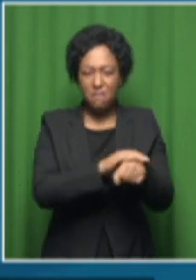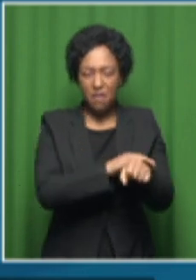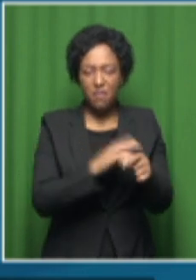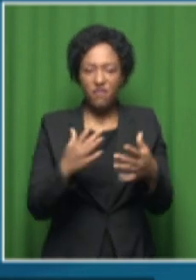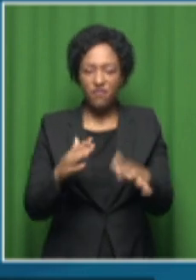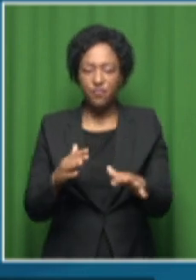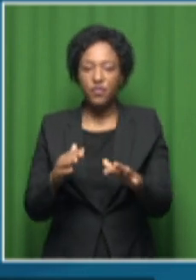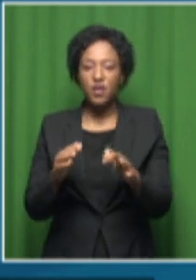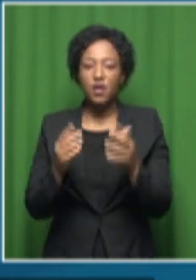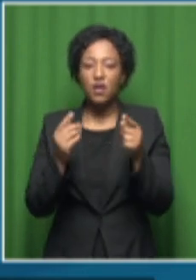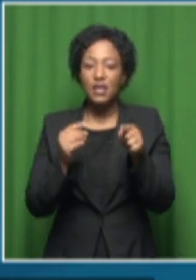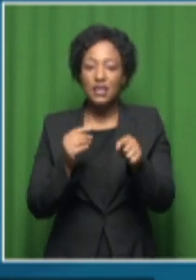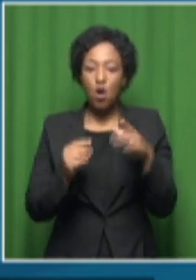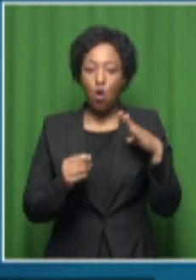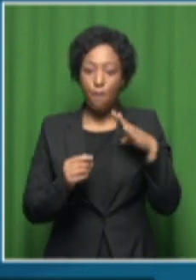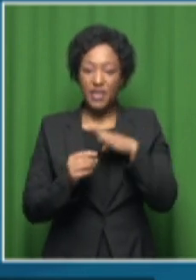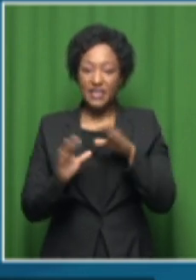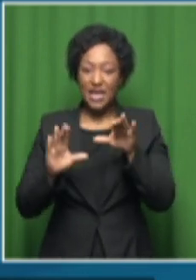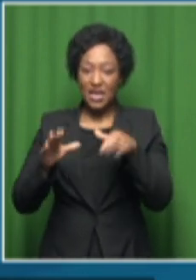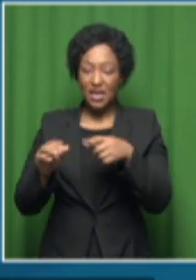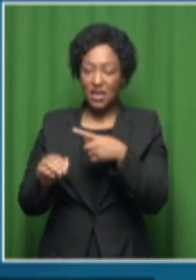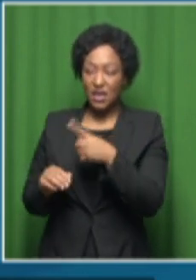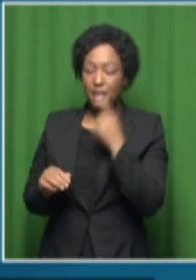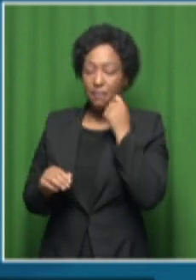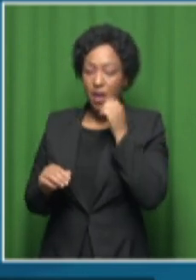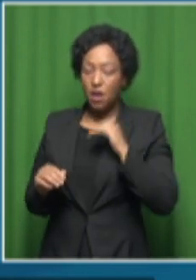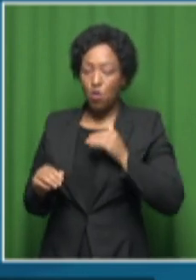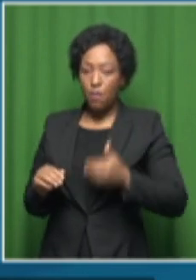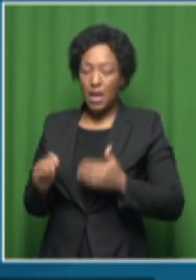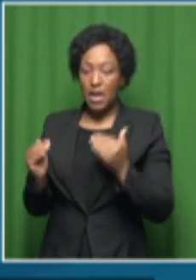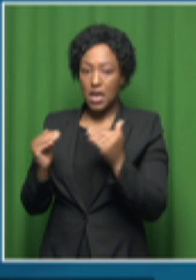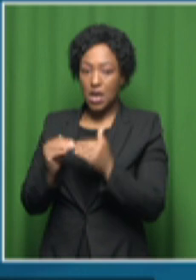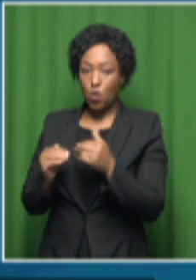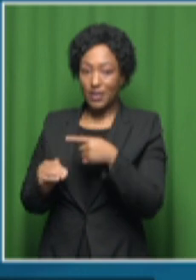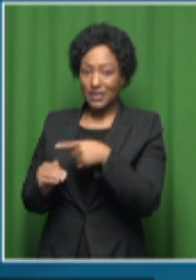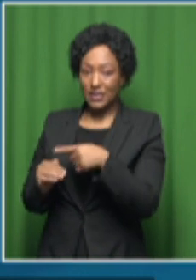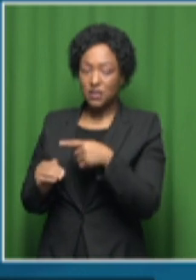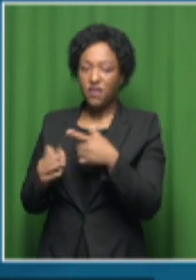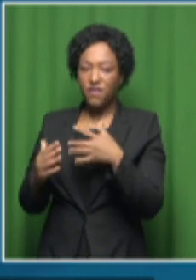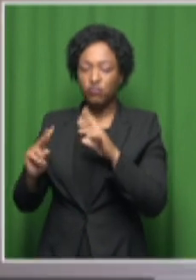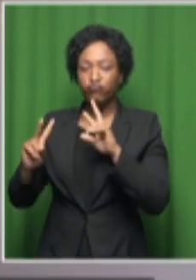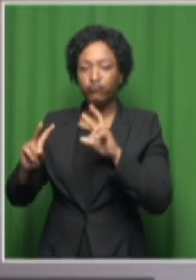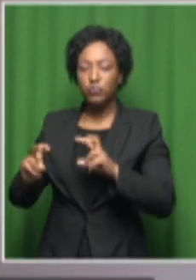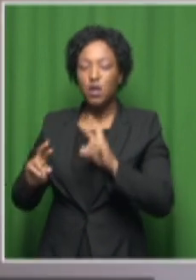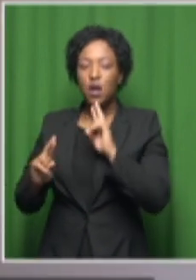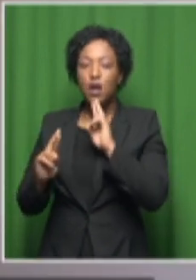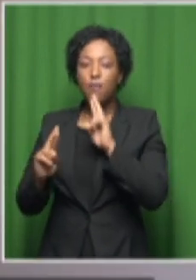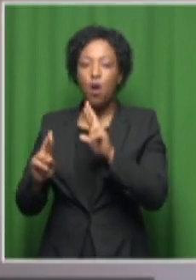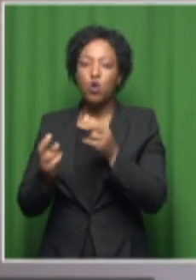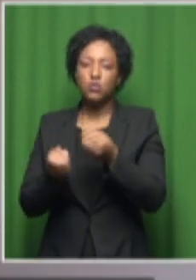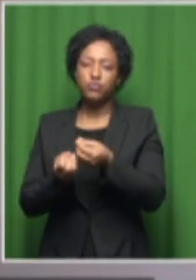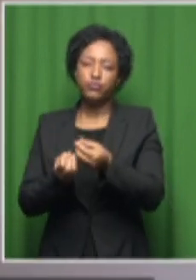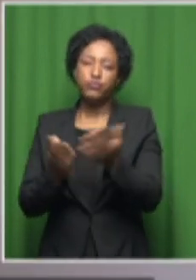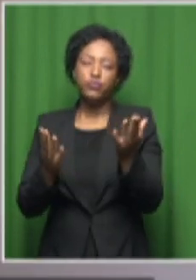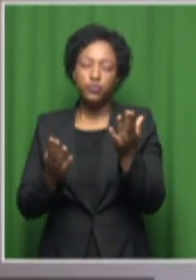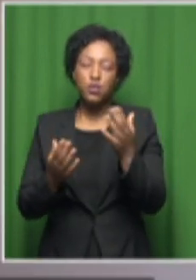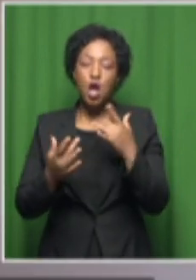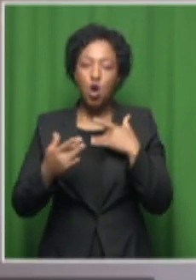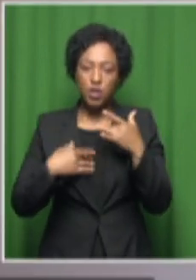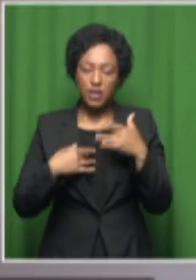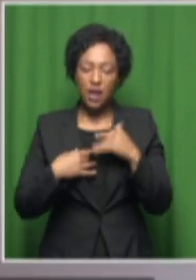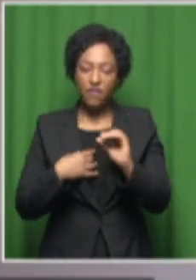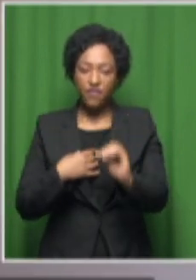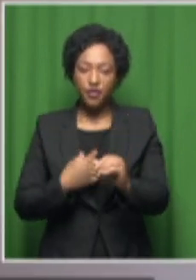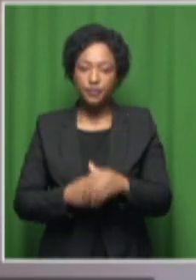Equality has also conducted its own research, and it says it is concerned. It has been confirmed through a